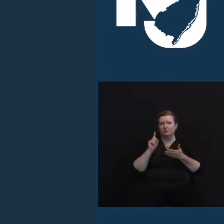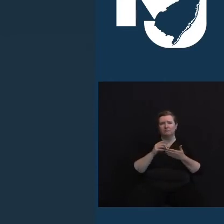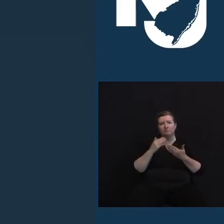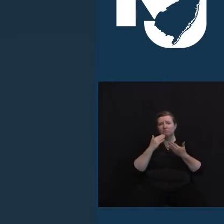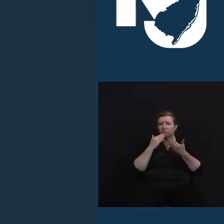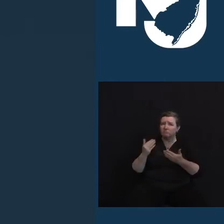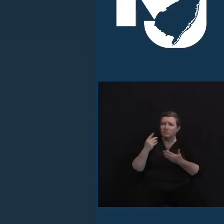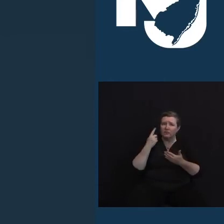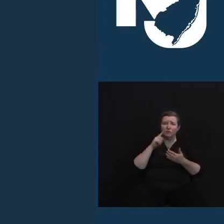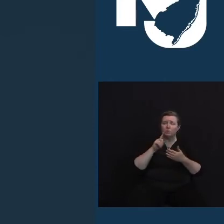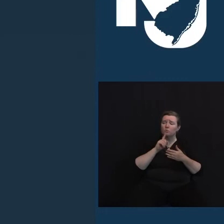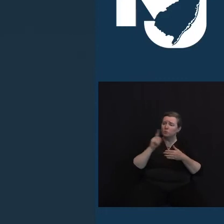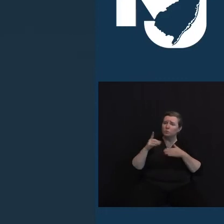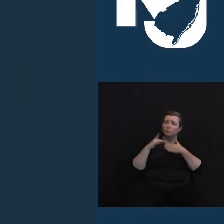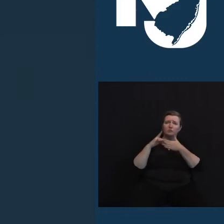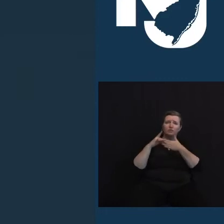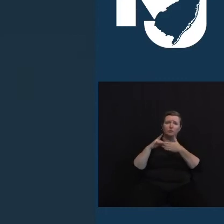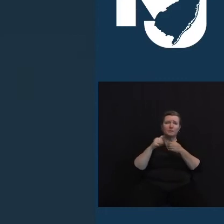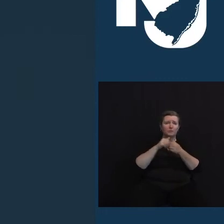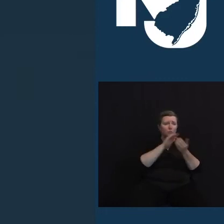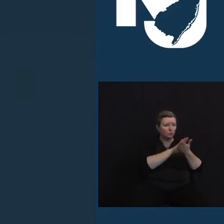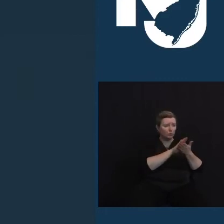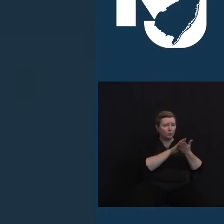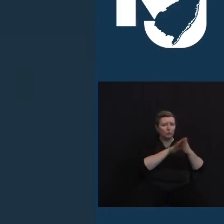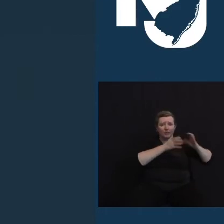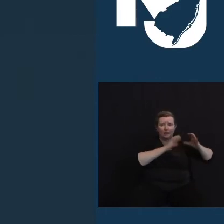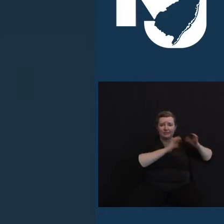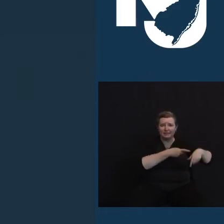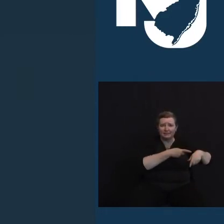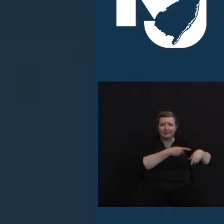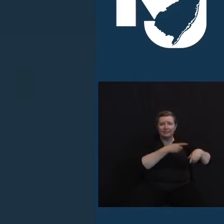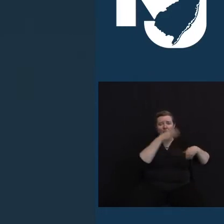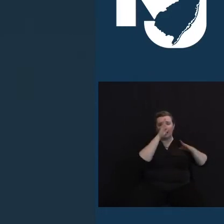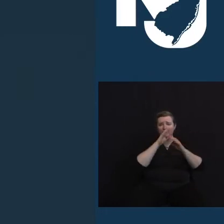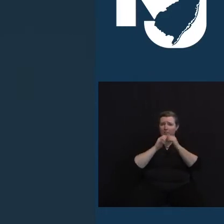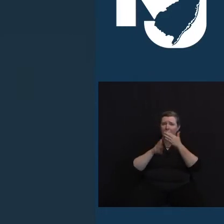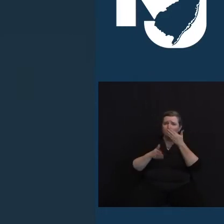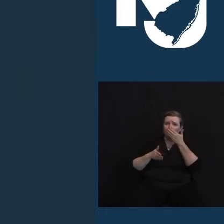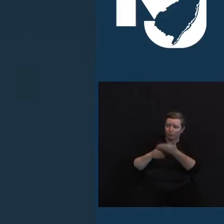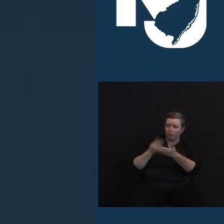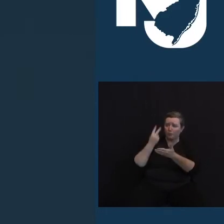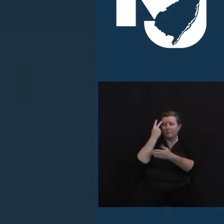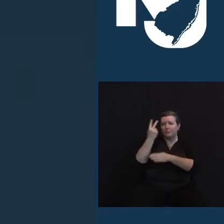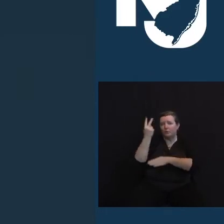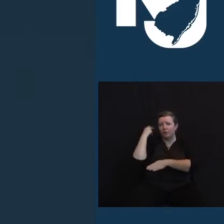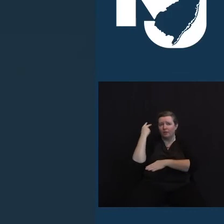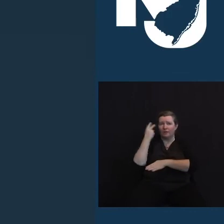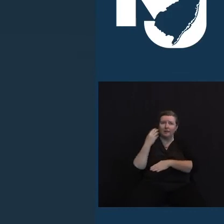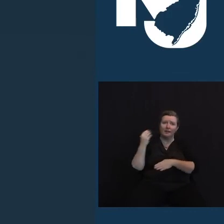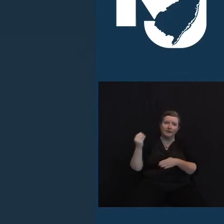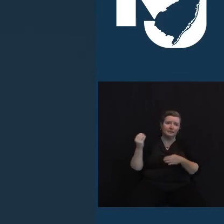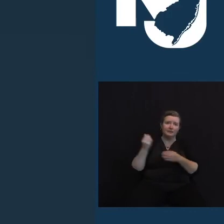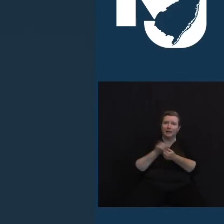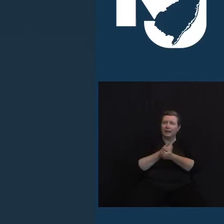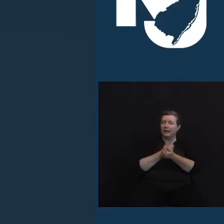leader in and out of the classroom, and may God bless your memory and all who you have left behind and miss